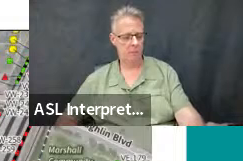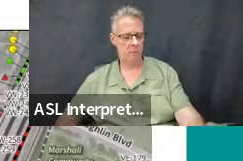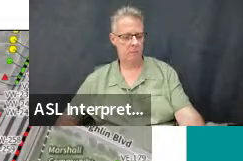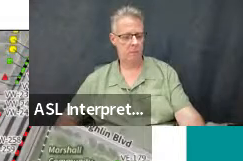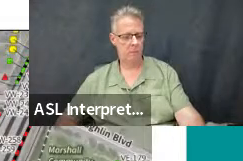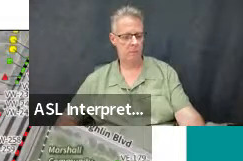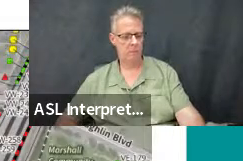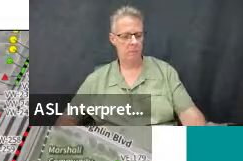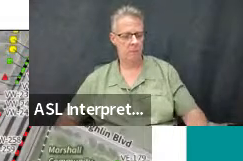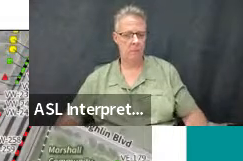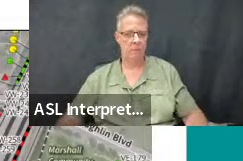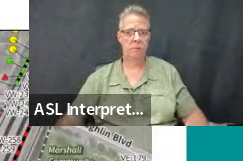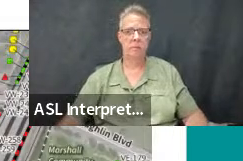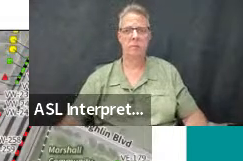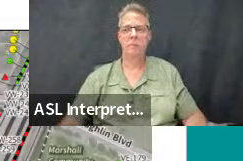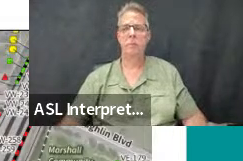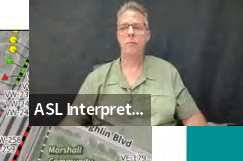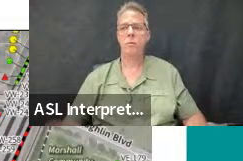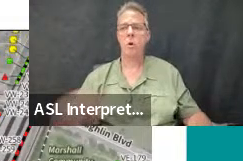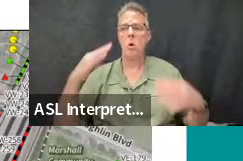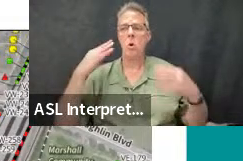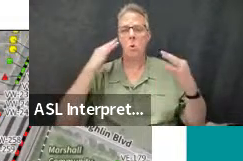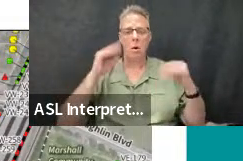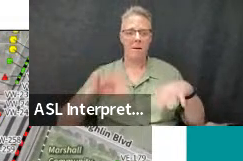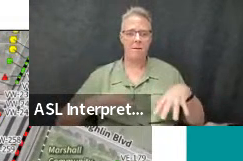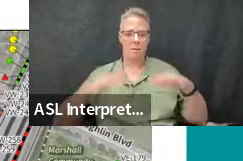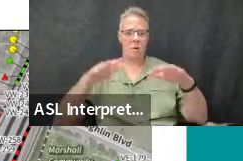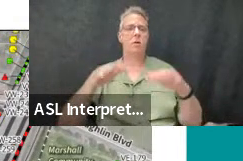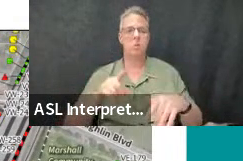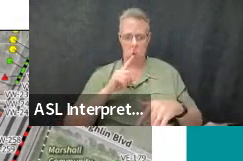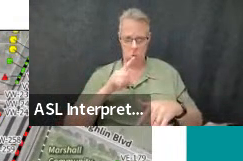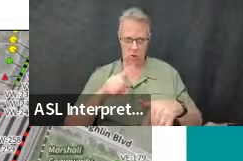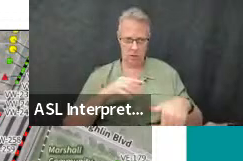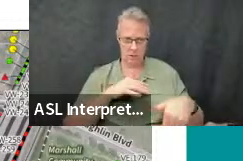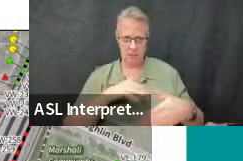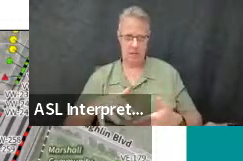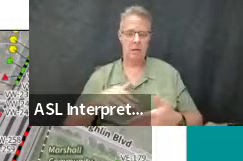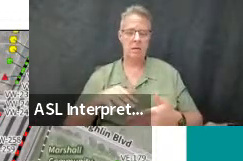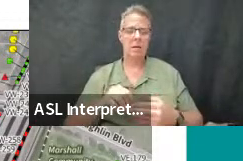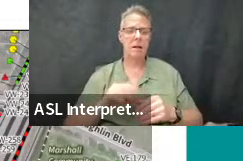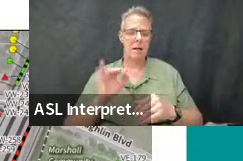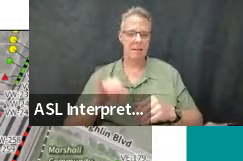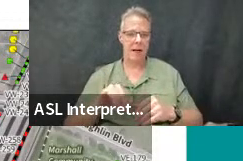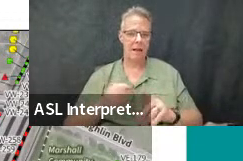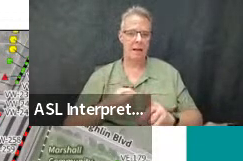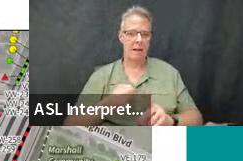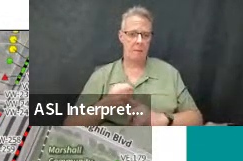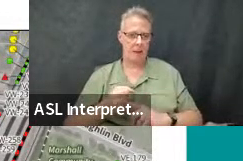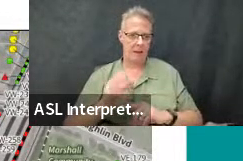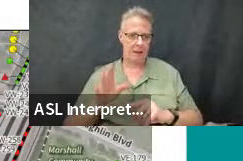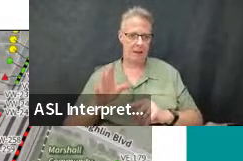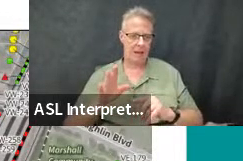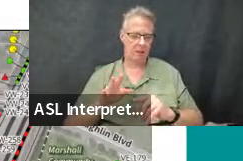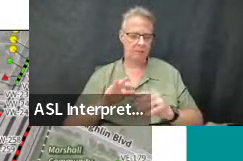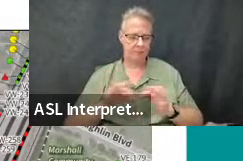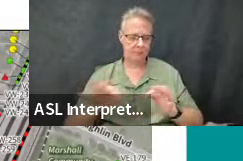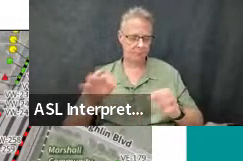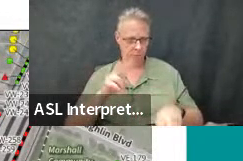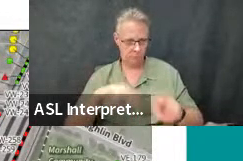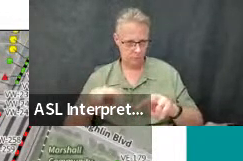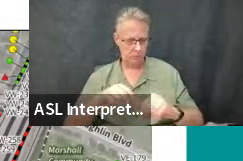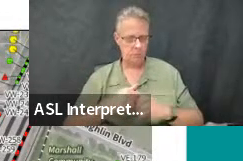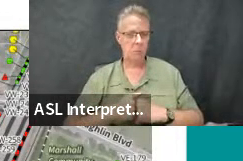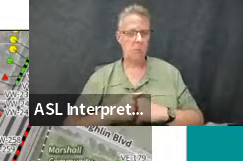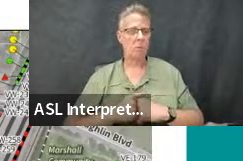Noise and vibration is also thoroughly studied in the supplemental environmental impact statement. What we